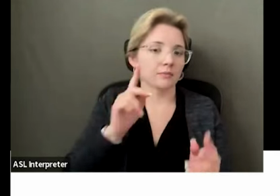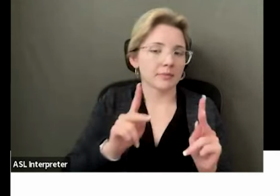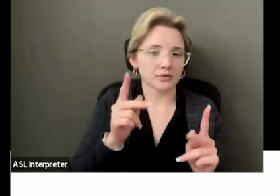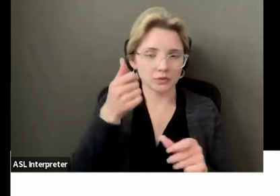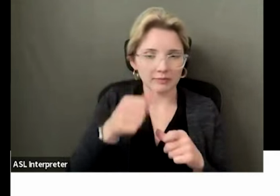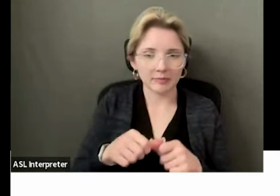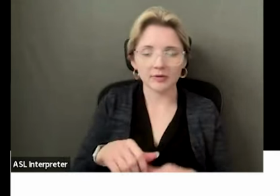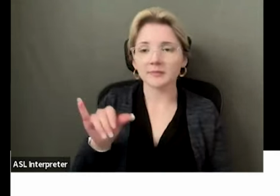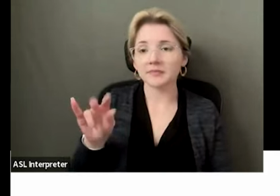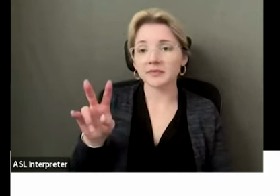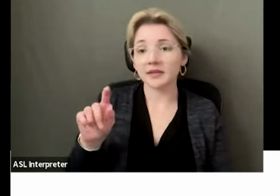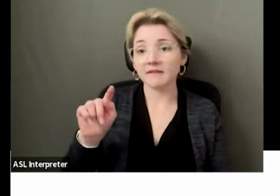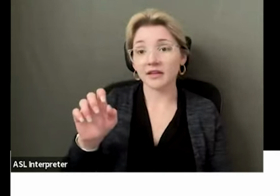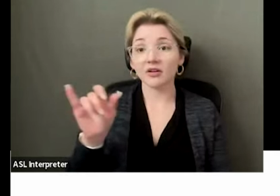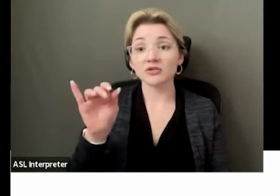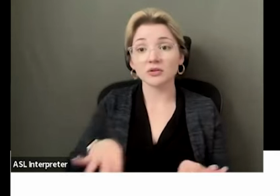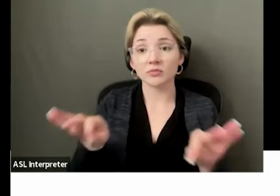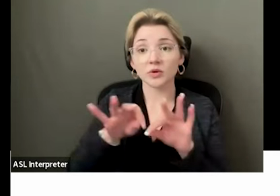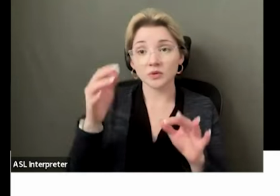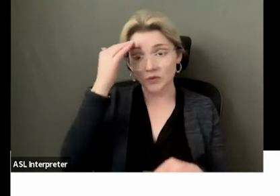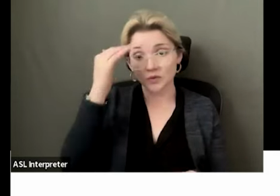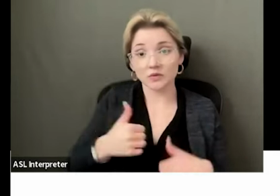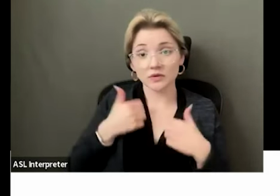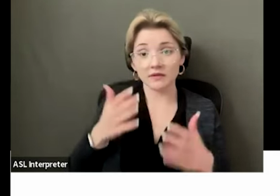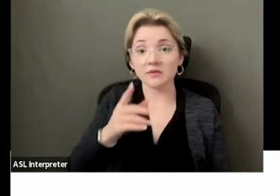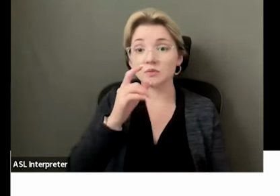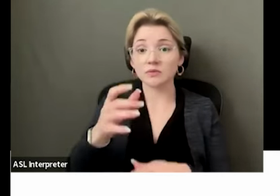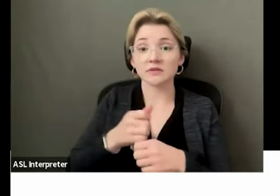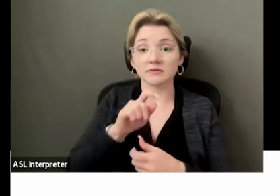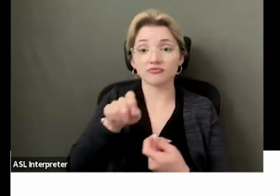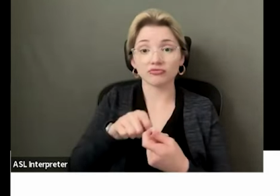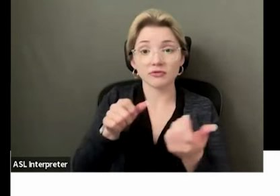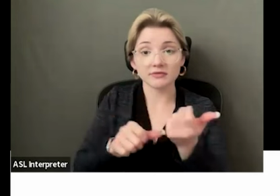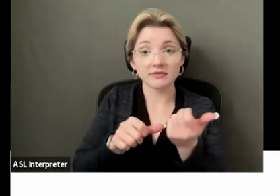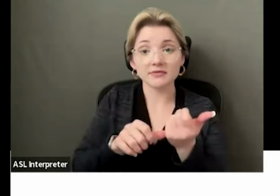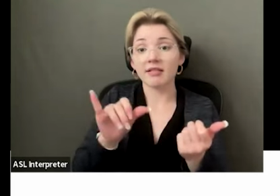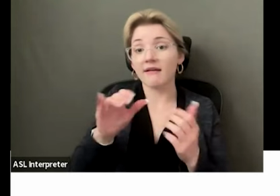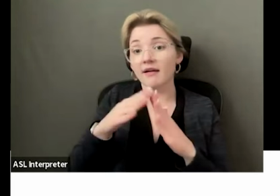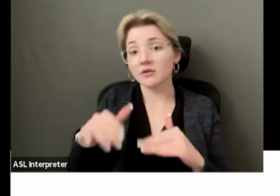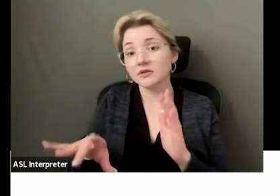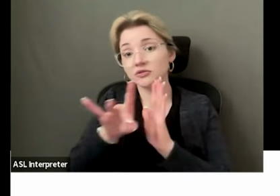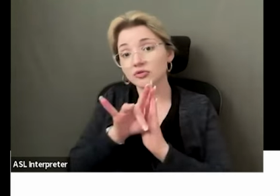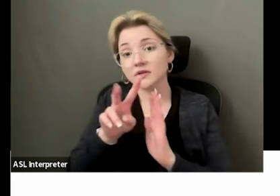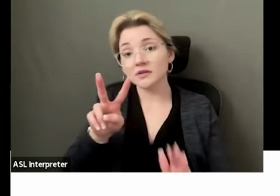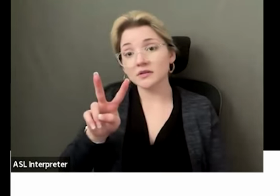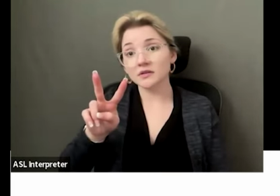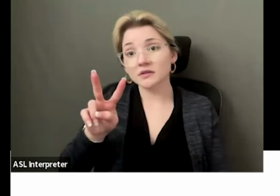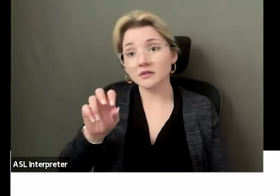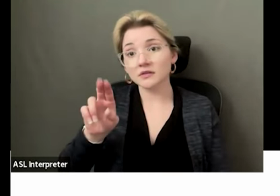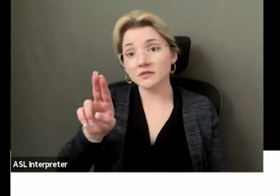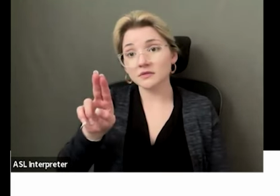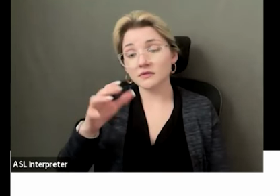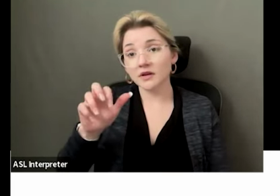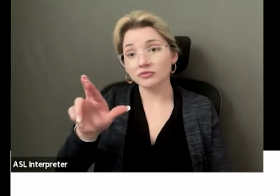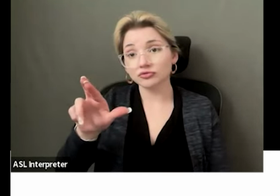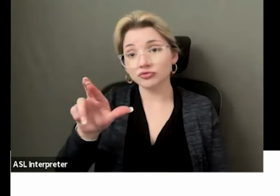And also what's important to note is that survivors who are receiving certain assistance, like the housing choice voucher or tenant-based rental assistance,